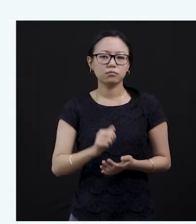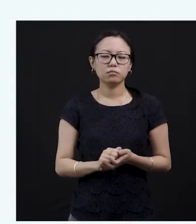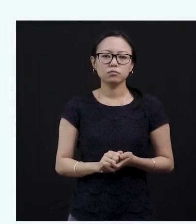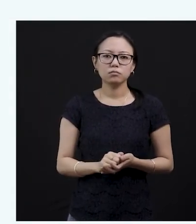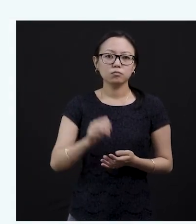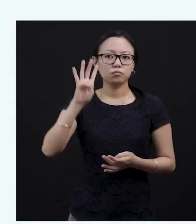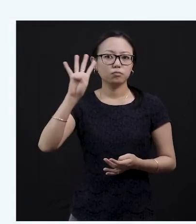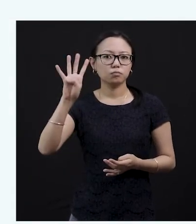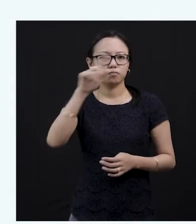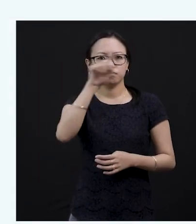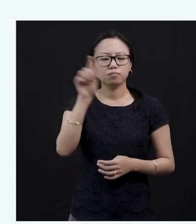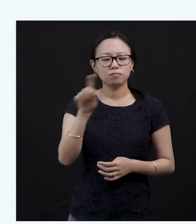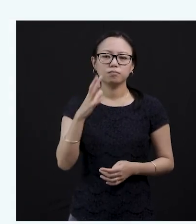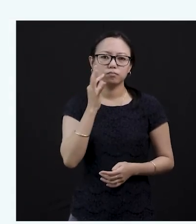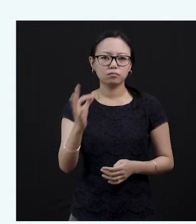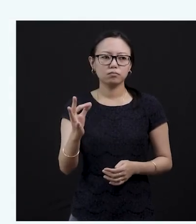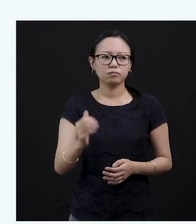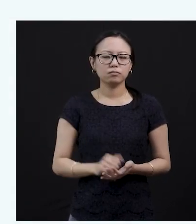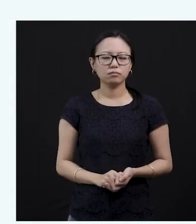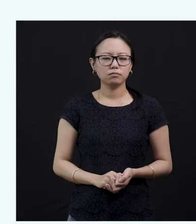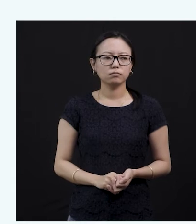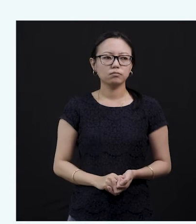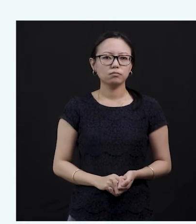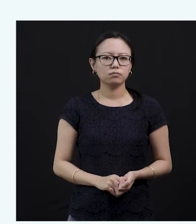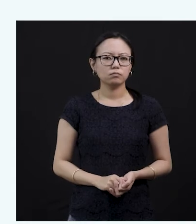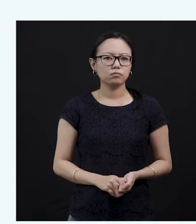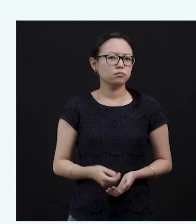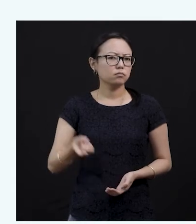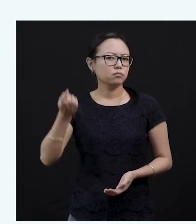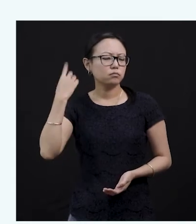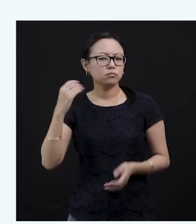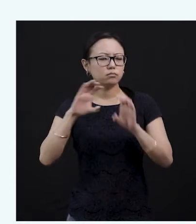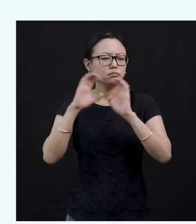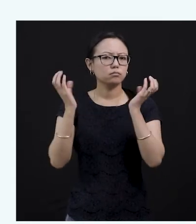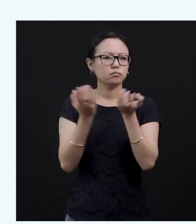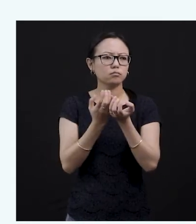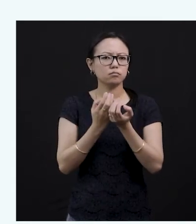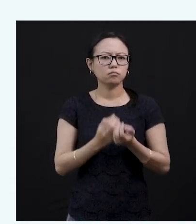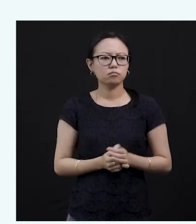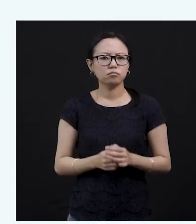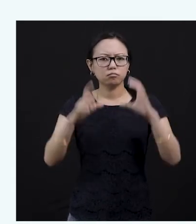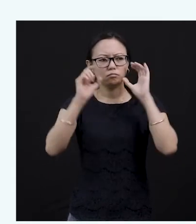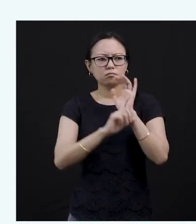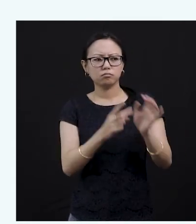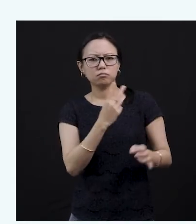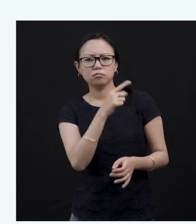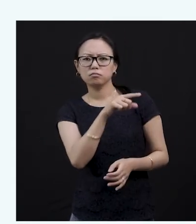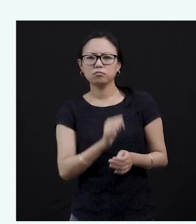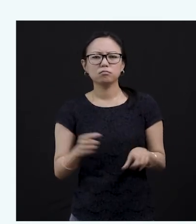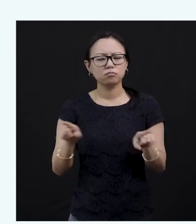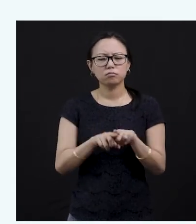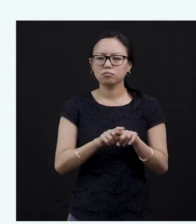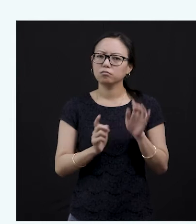Okay, coming to the globe now. So in the previous class also I have shown you the same image, and here also